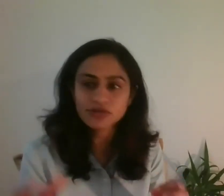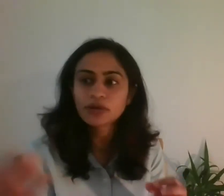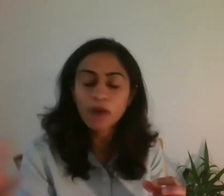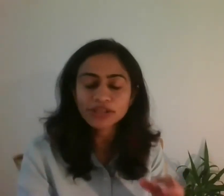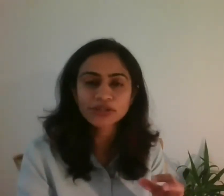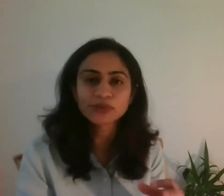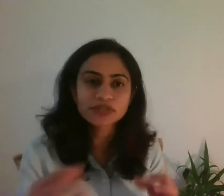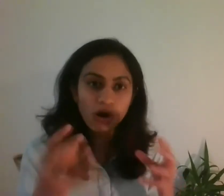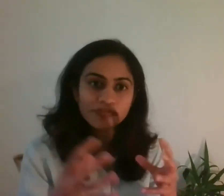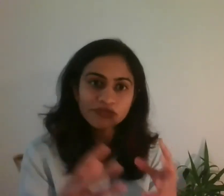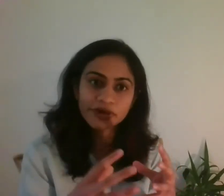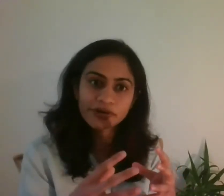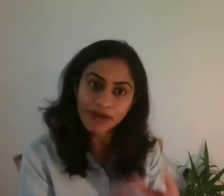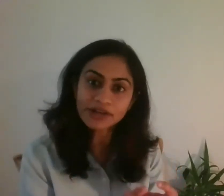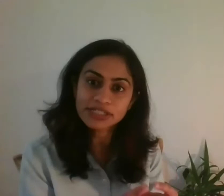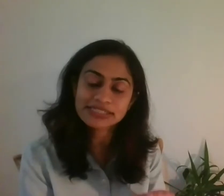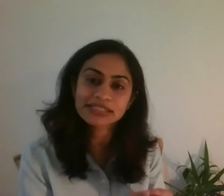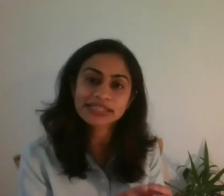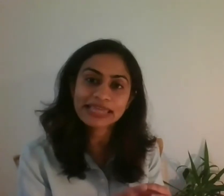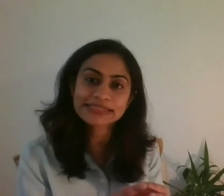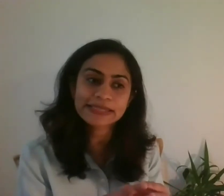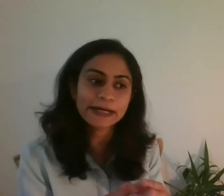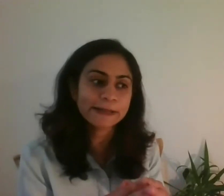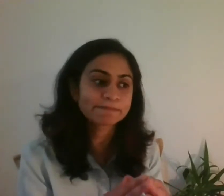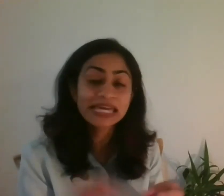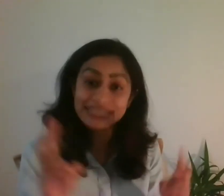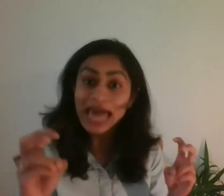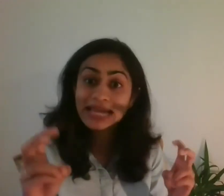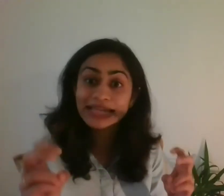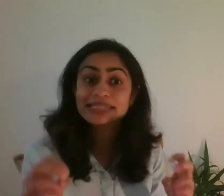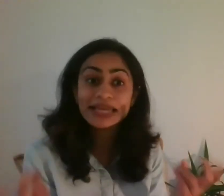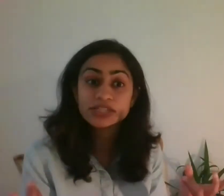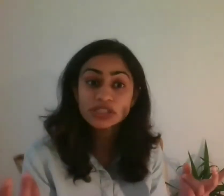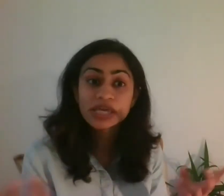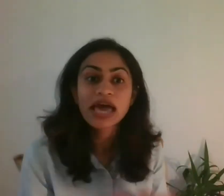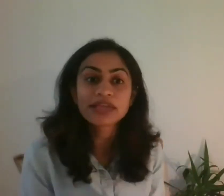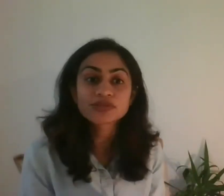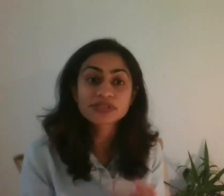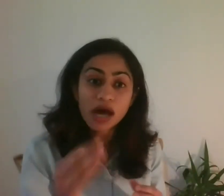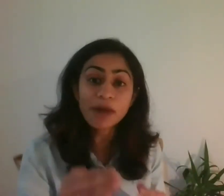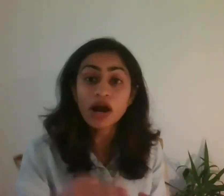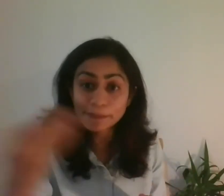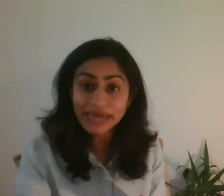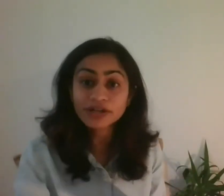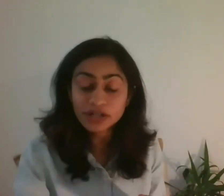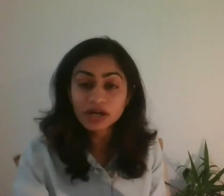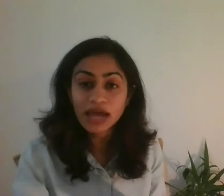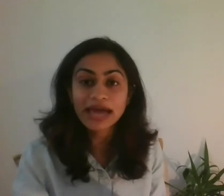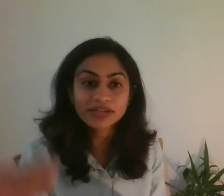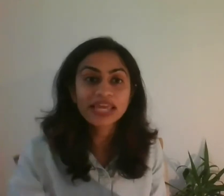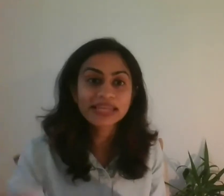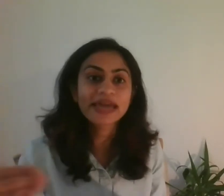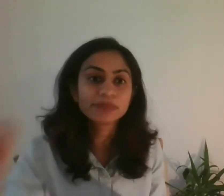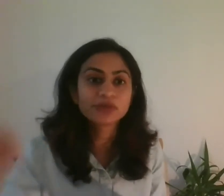particles or molecules of the virus gets tagged as an antigen. And so some are better